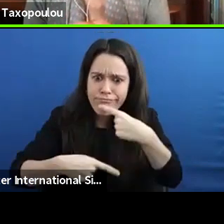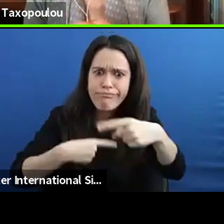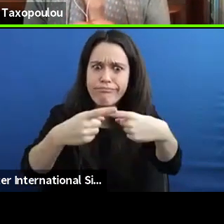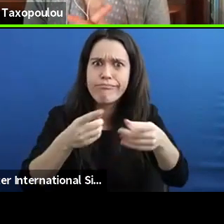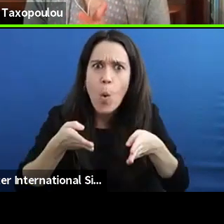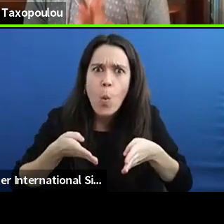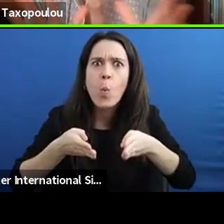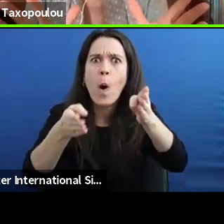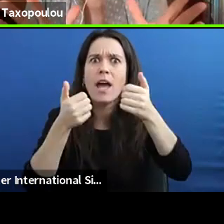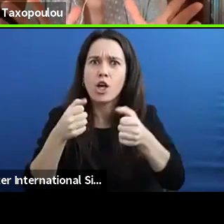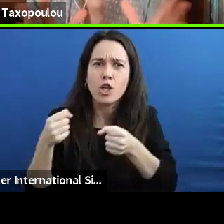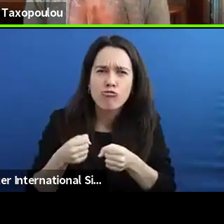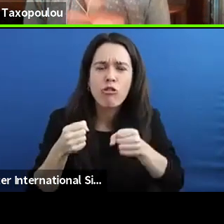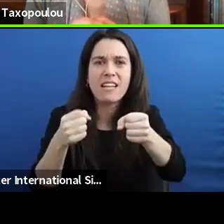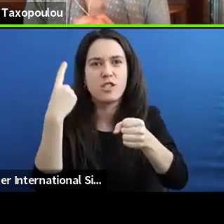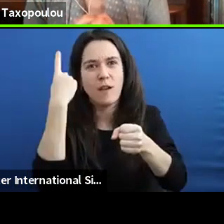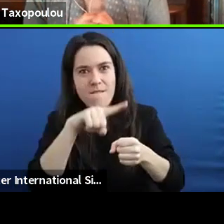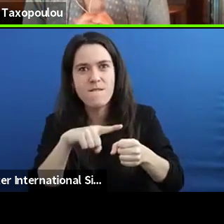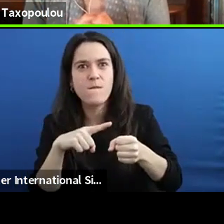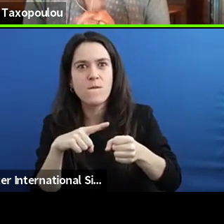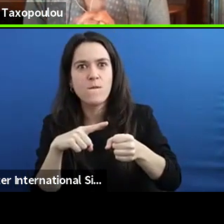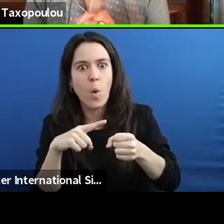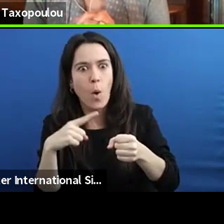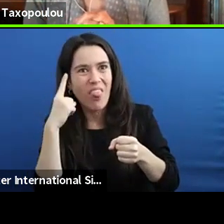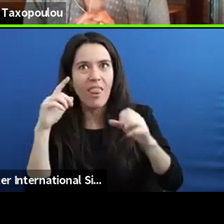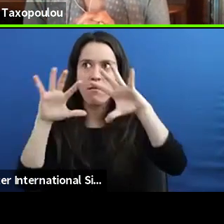creative responses across the world.